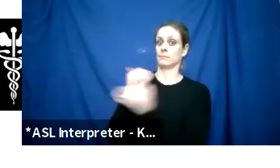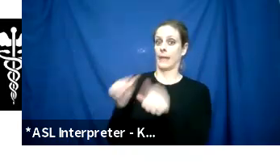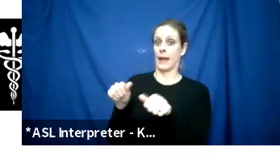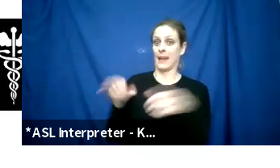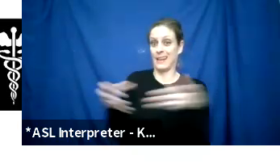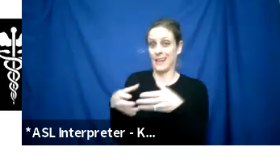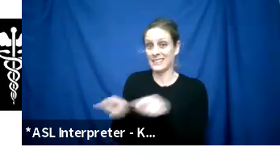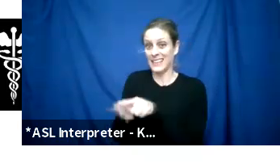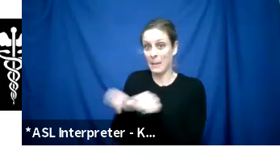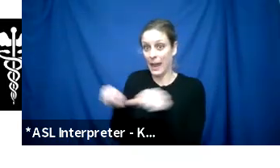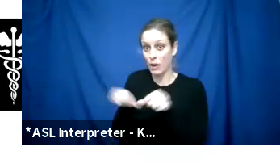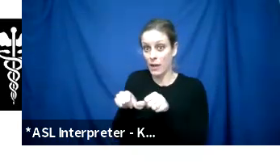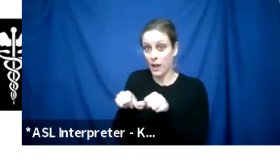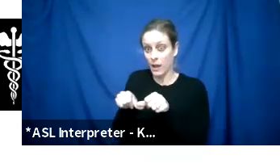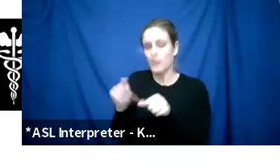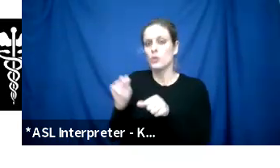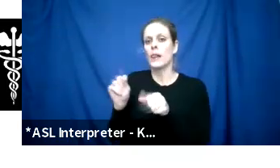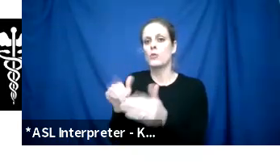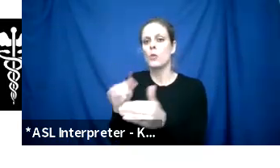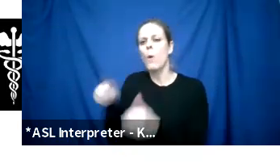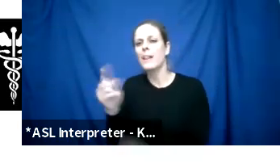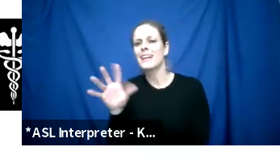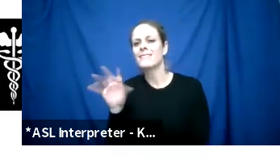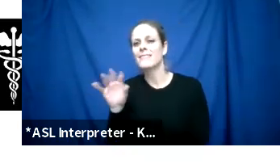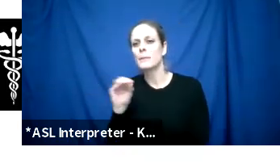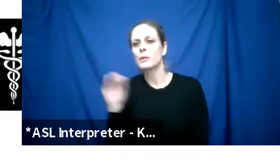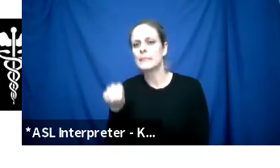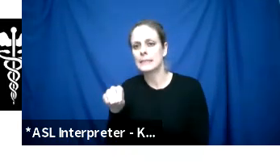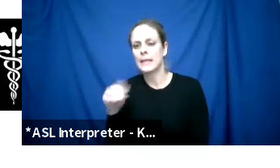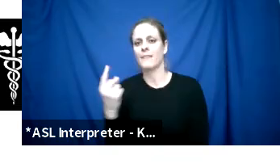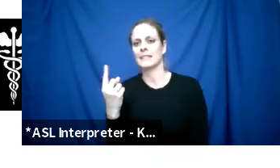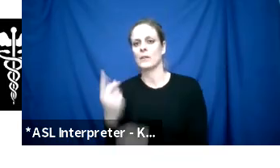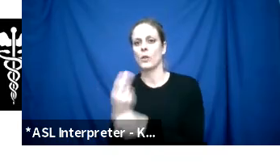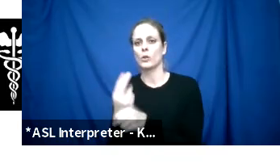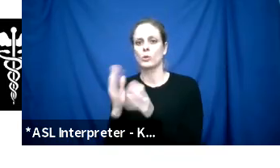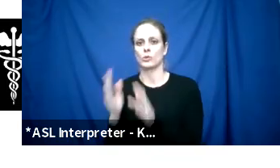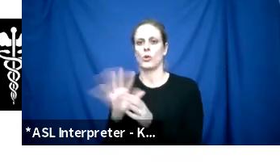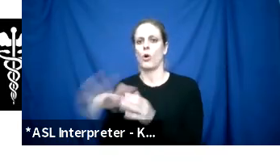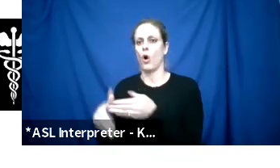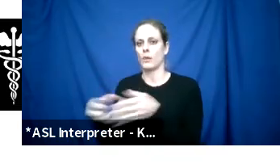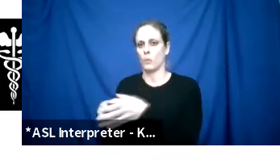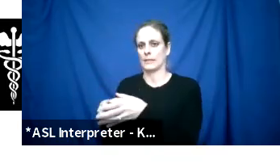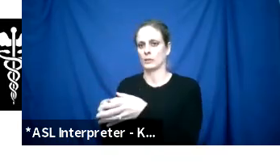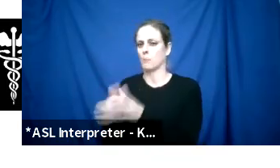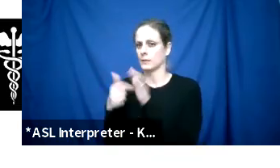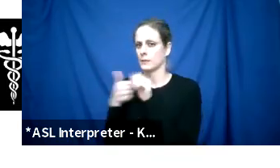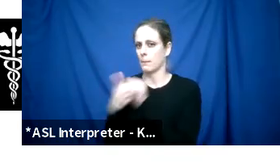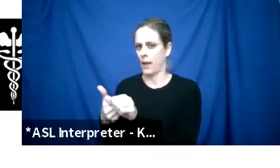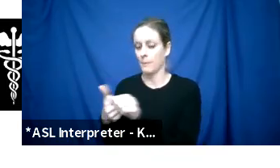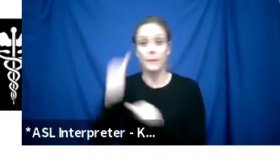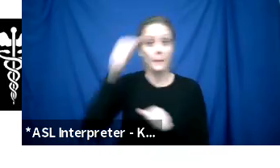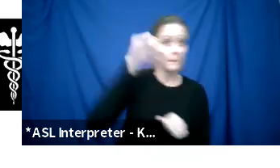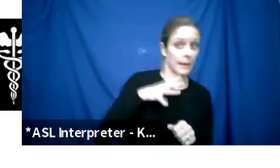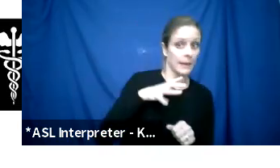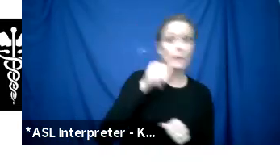same location, that toilet rooms only 50% of single user all in one section need to comply. Now, a men's, a women's, and a